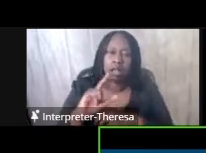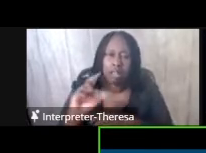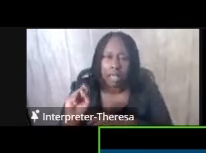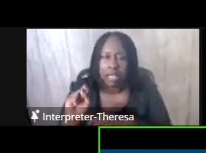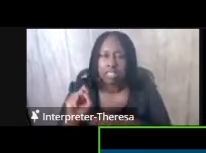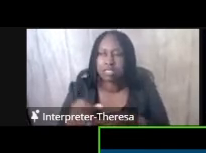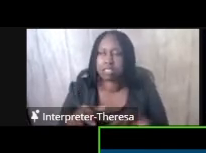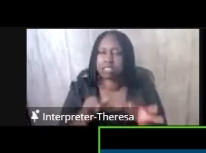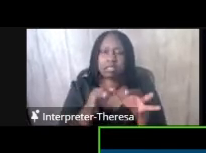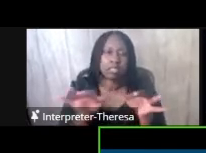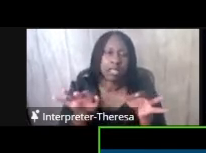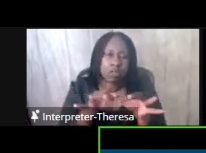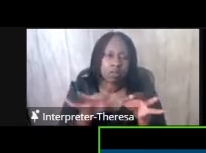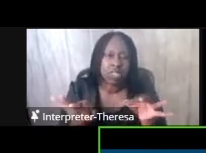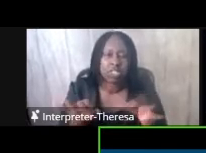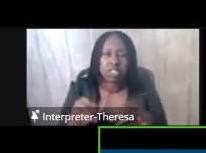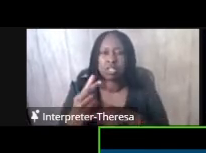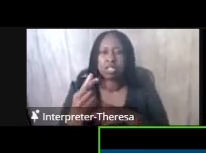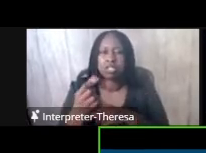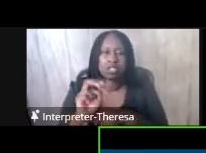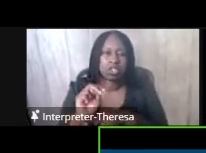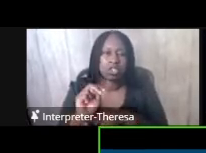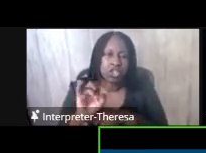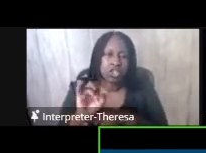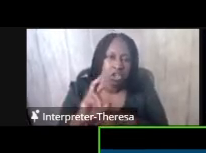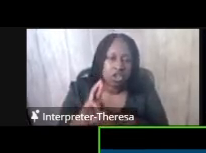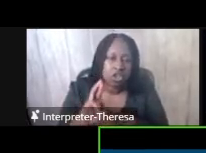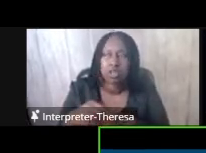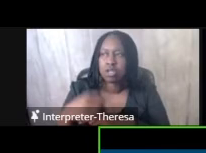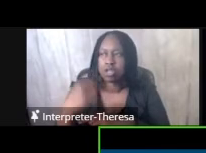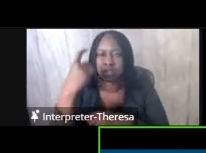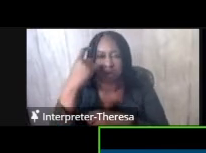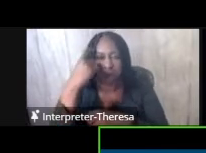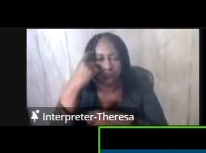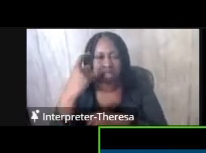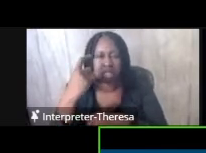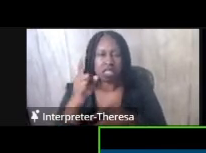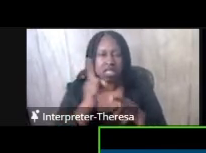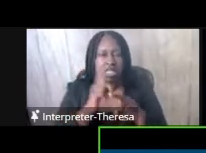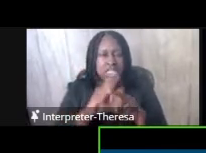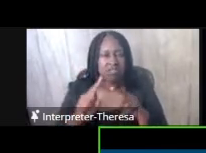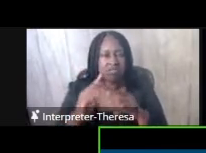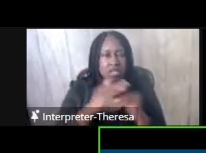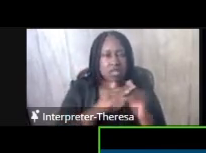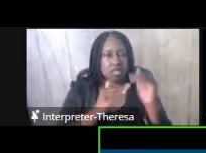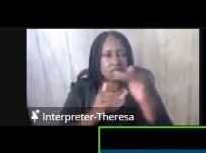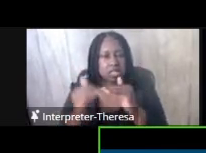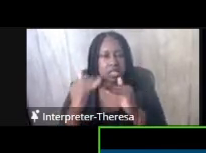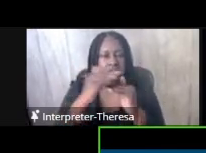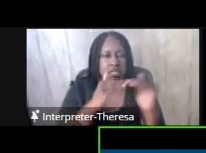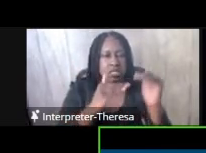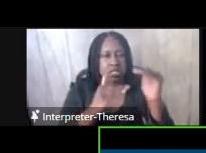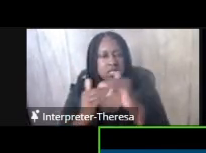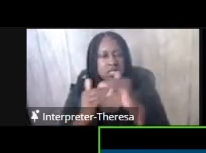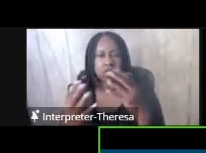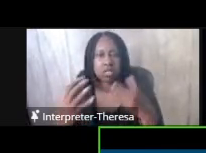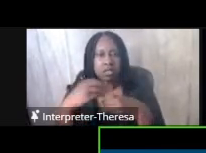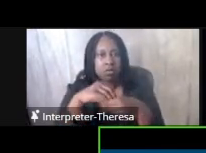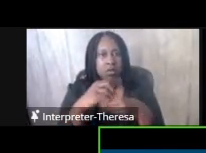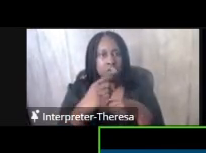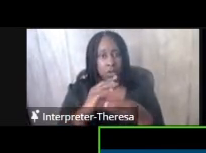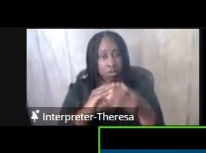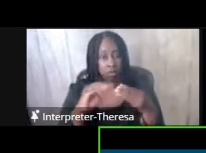and different neurology, all these things matter in these individual stories. And we have to ensure that critical stories